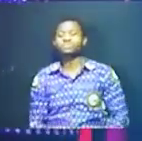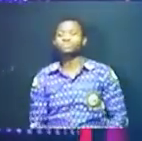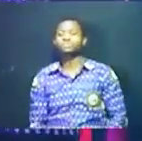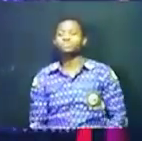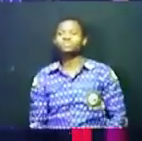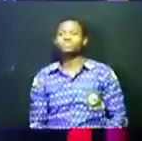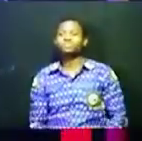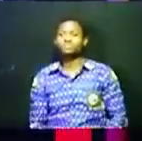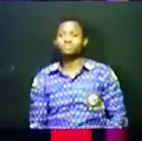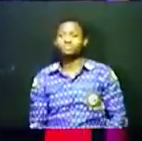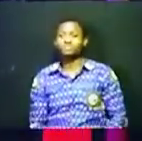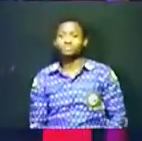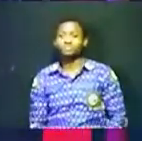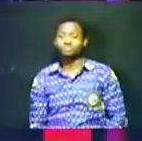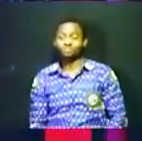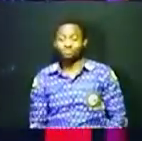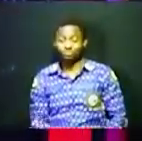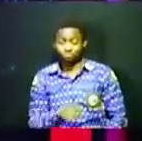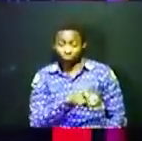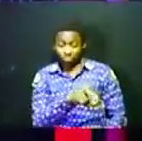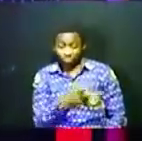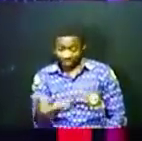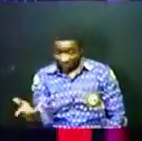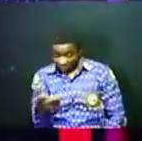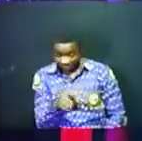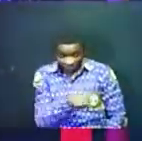you see them fight?